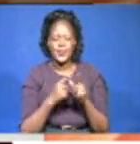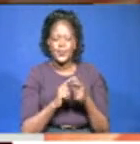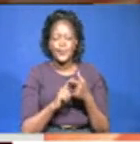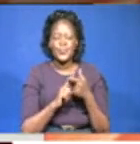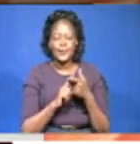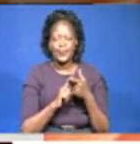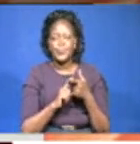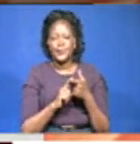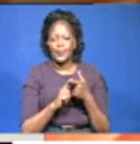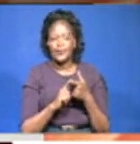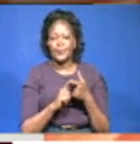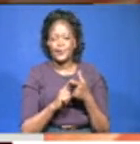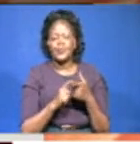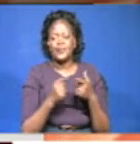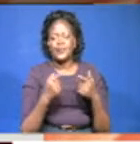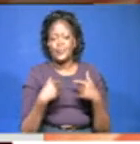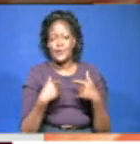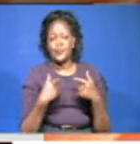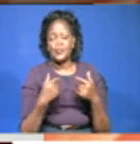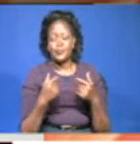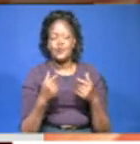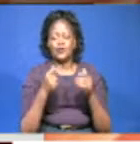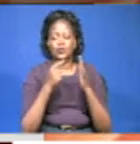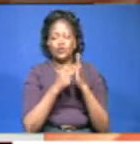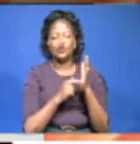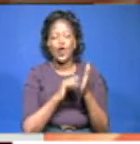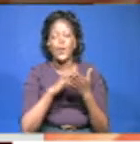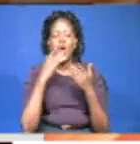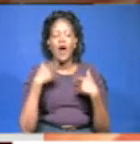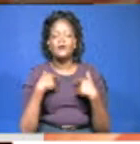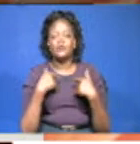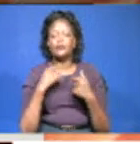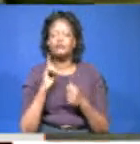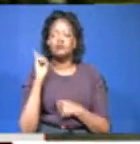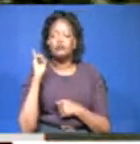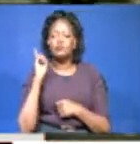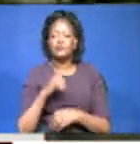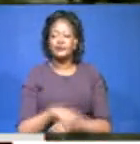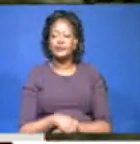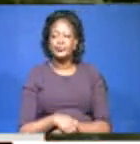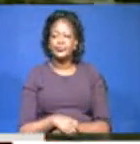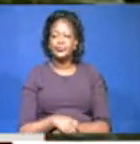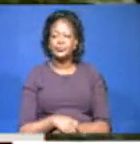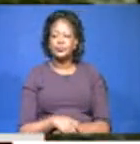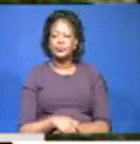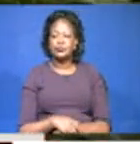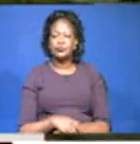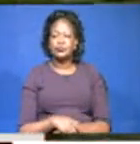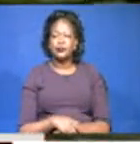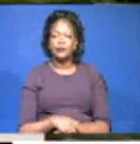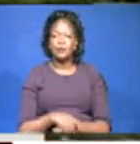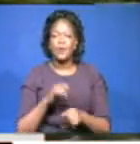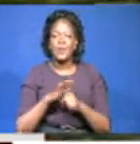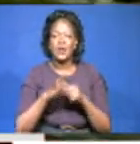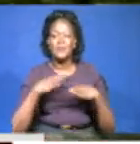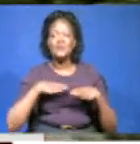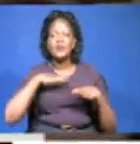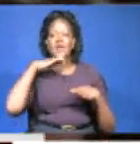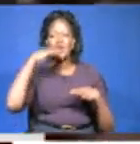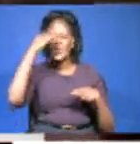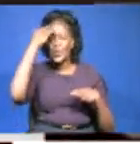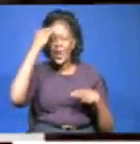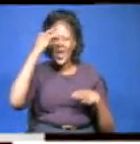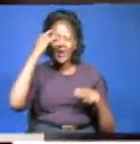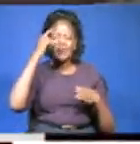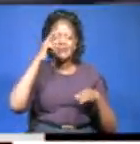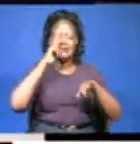power and water outages. Details in our international news roundup. Dozens of people have died after a pedestrian